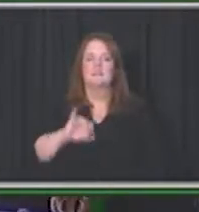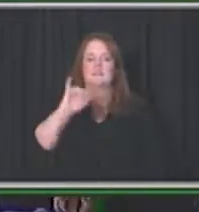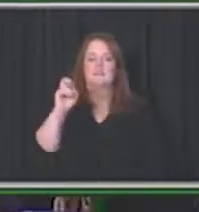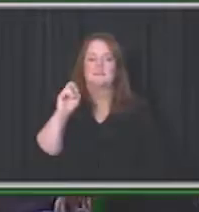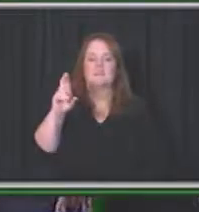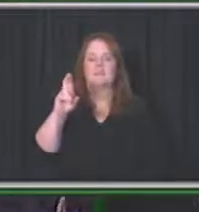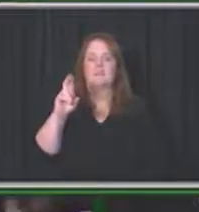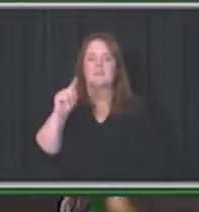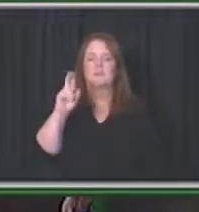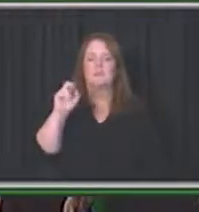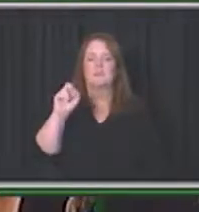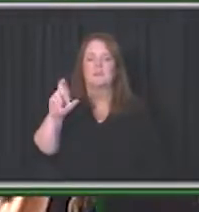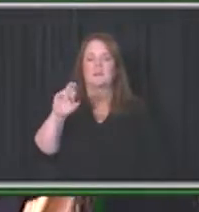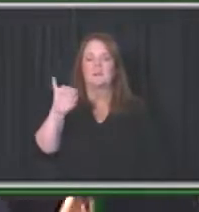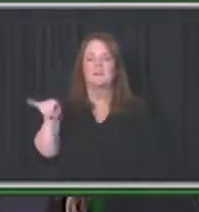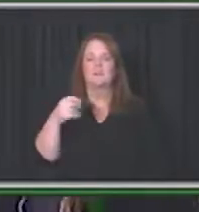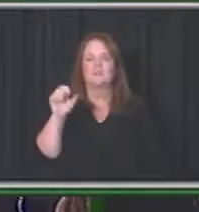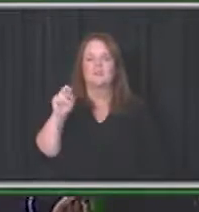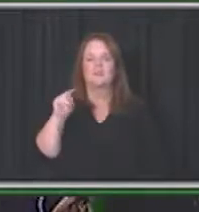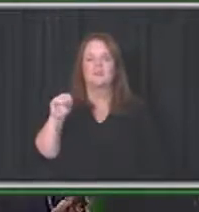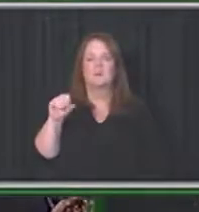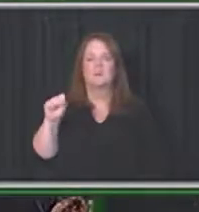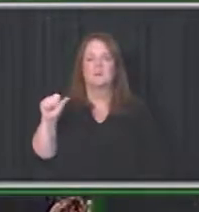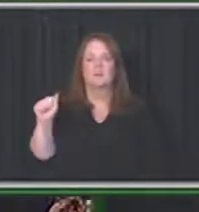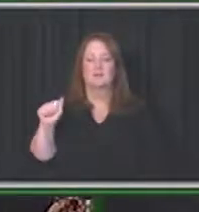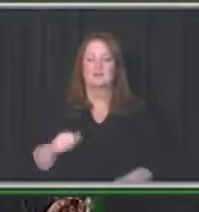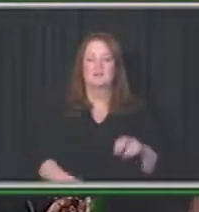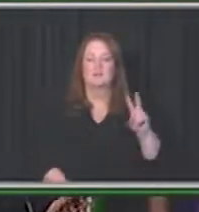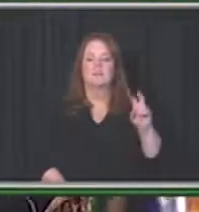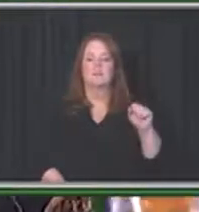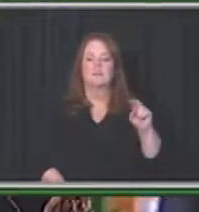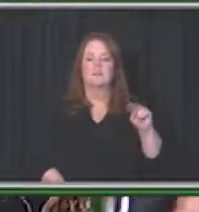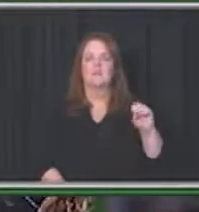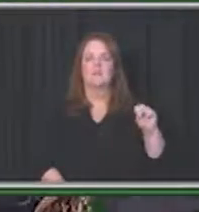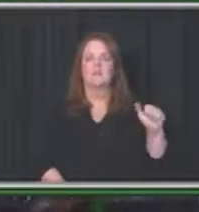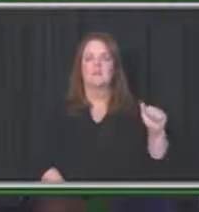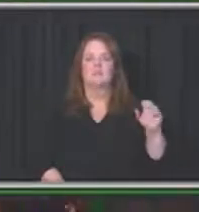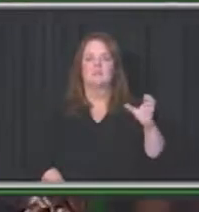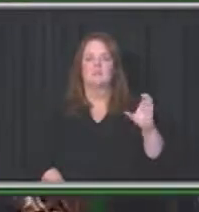Jennifer Schlater Genosa. Vanessa Chica.